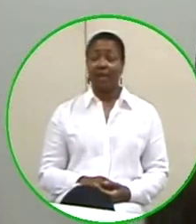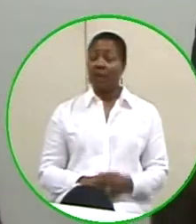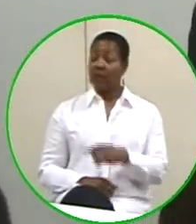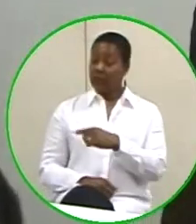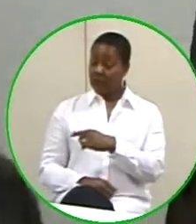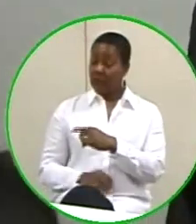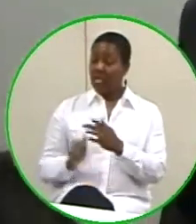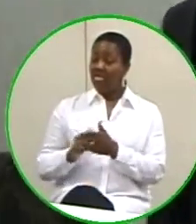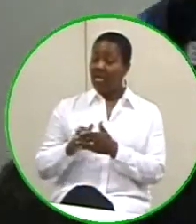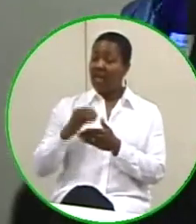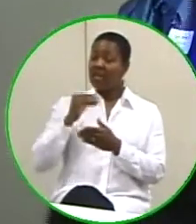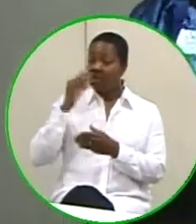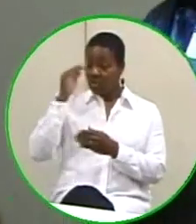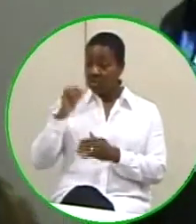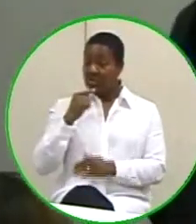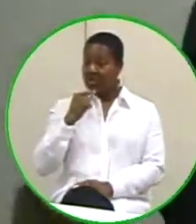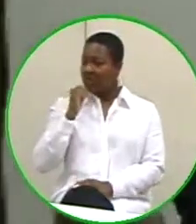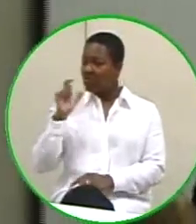Jimenez doesn't make me do that.